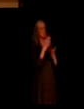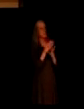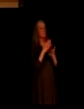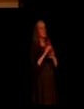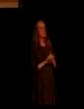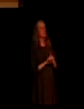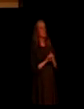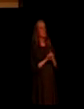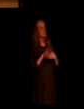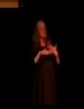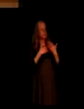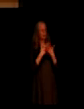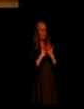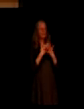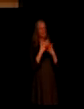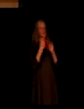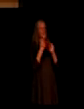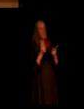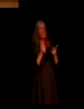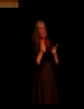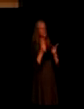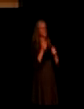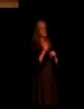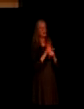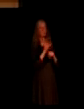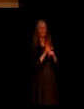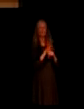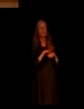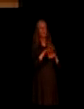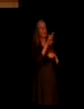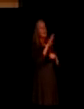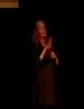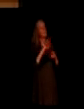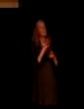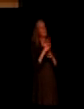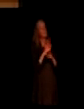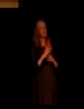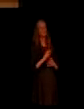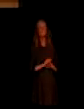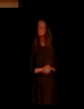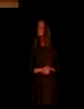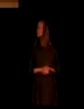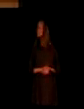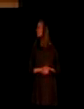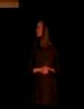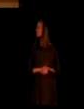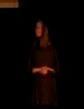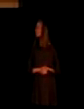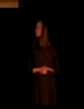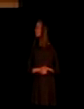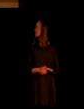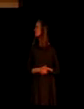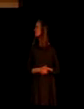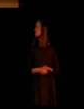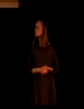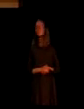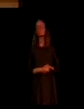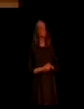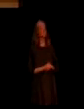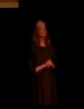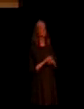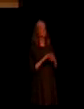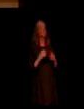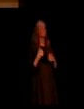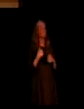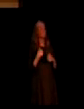are, this gives you a look. They're all over the world. We first, some friends and I